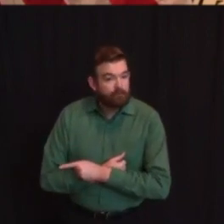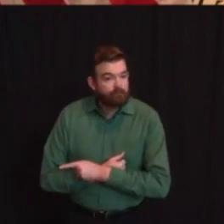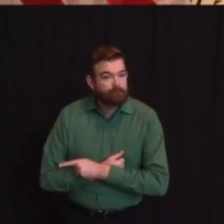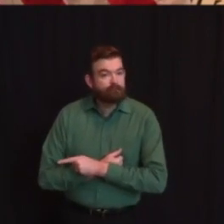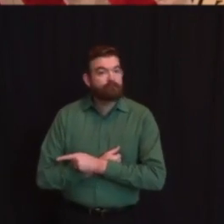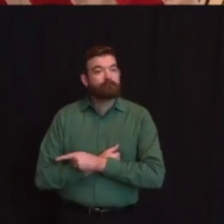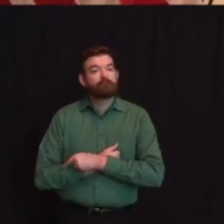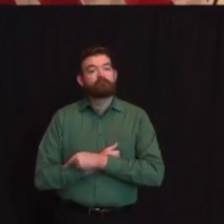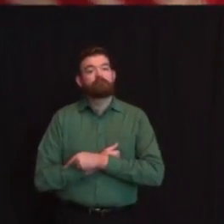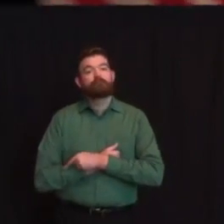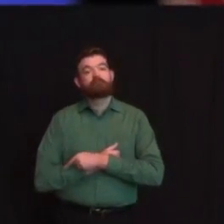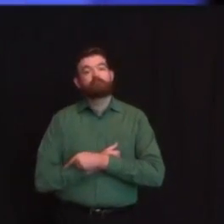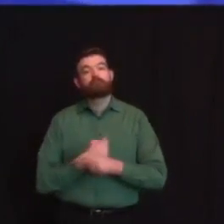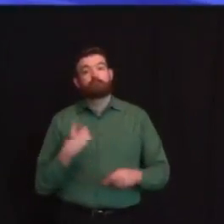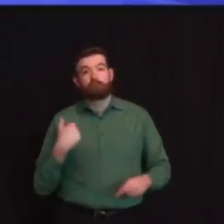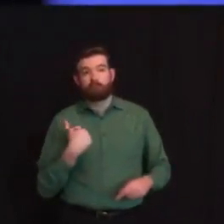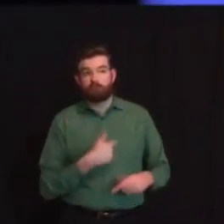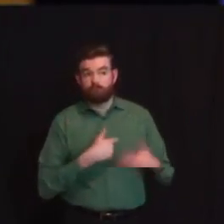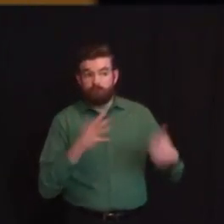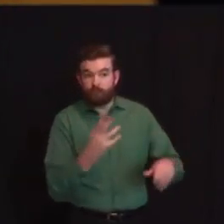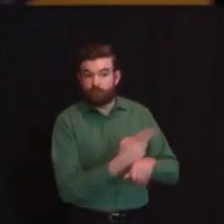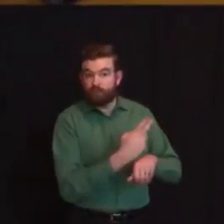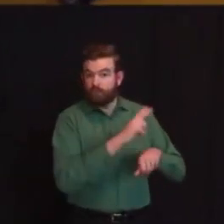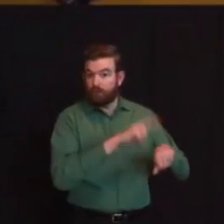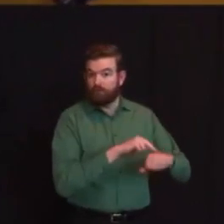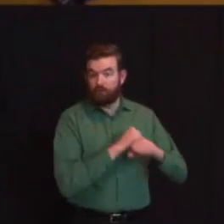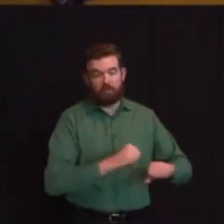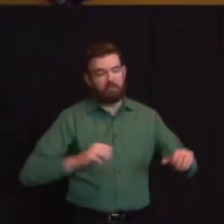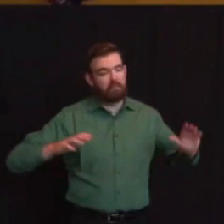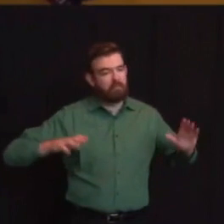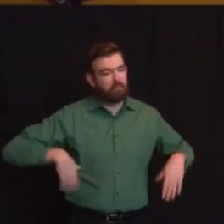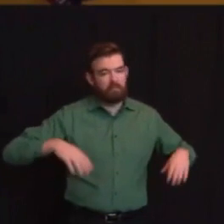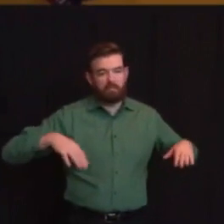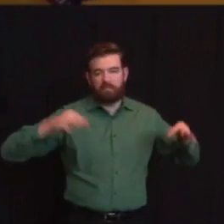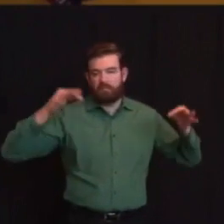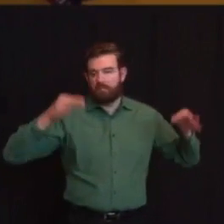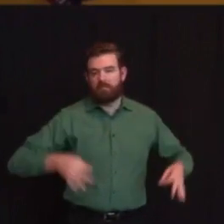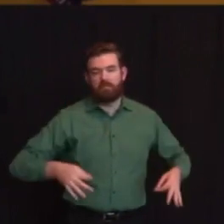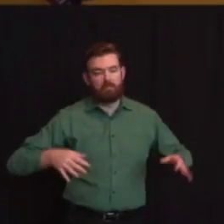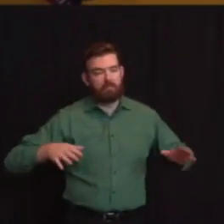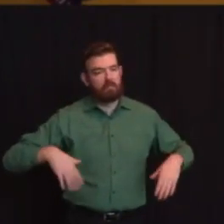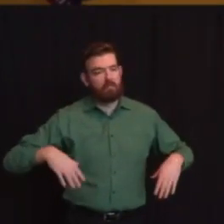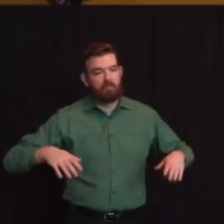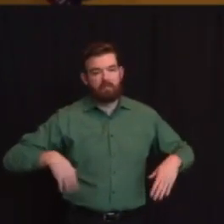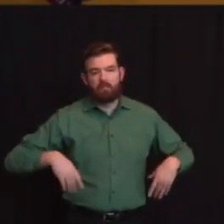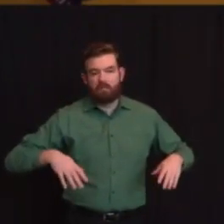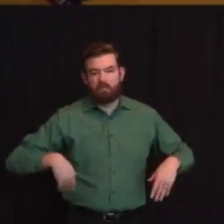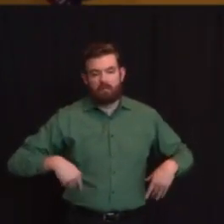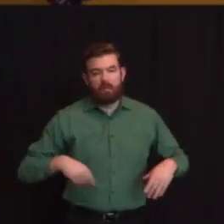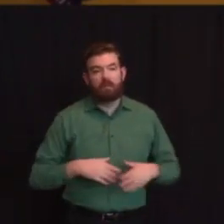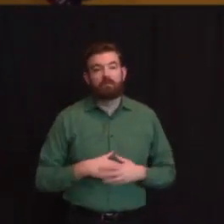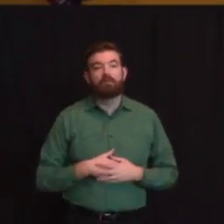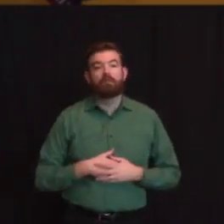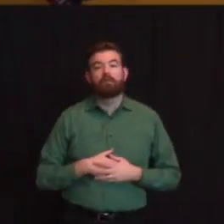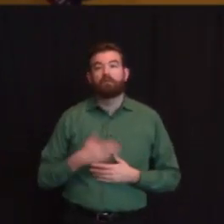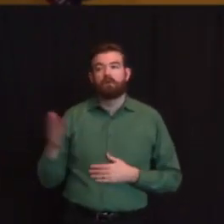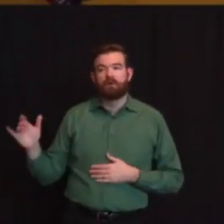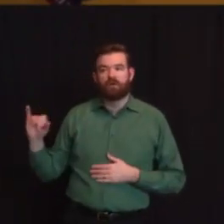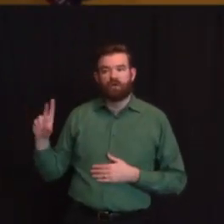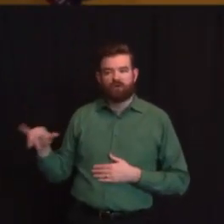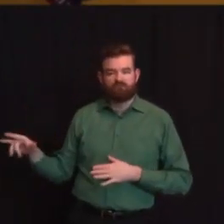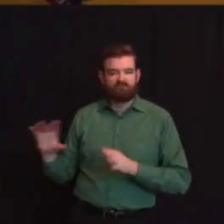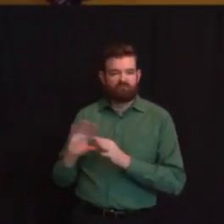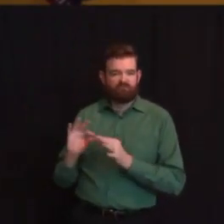to that? Yeah, for long-term care, and I'm going to look at Pat also. We put in a request, and the